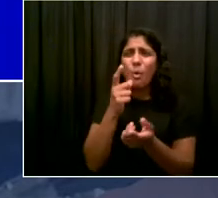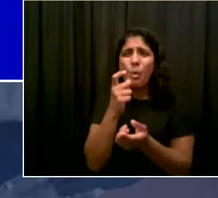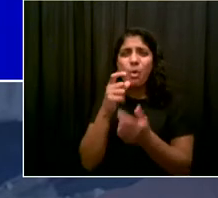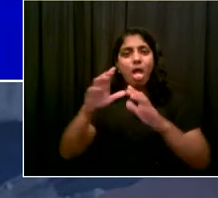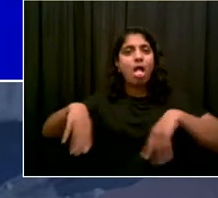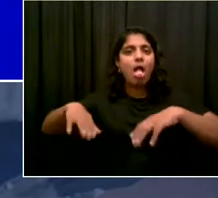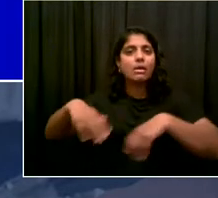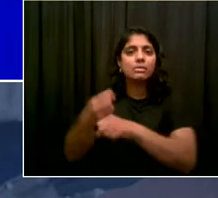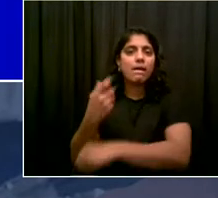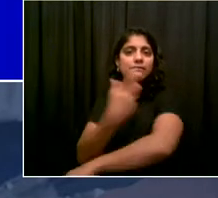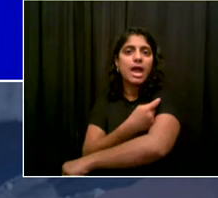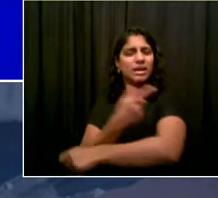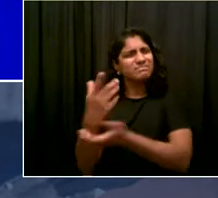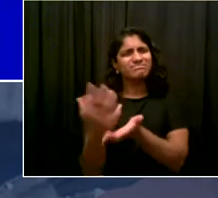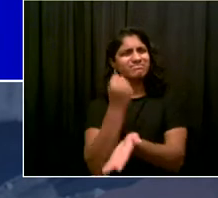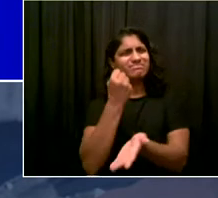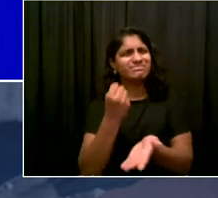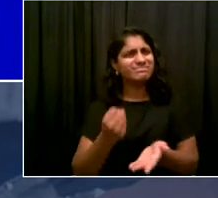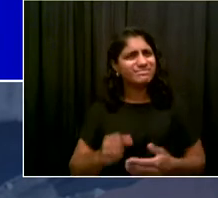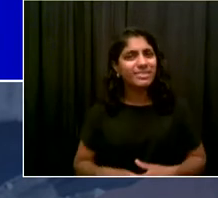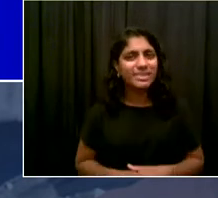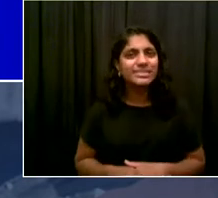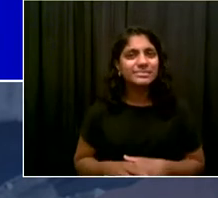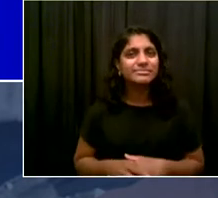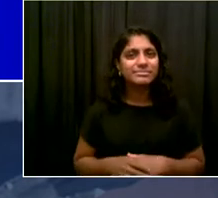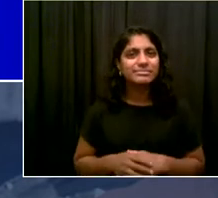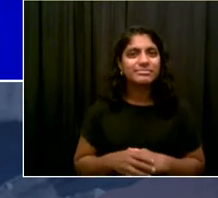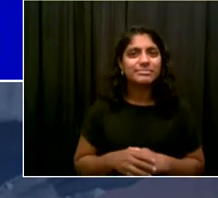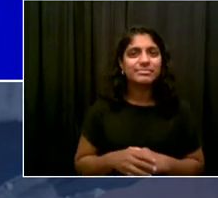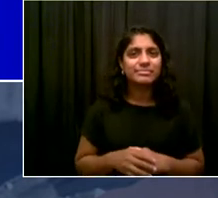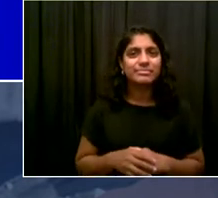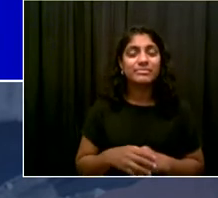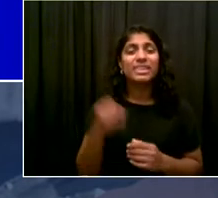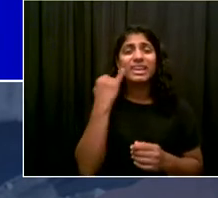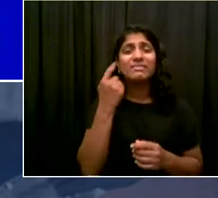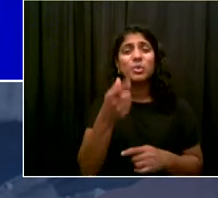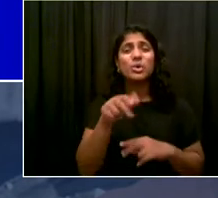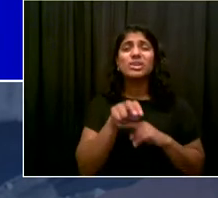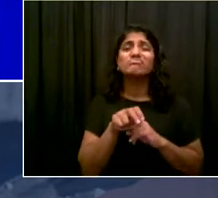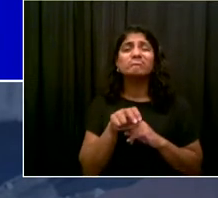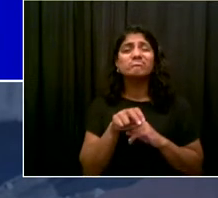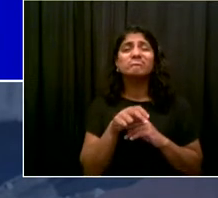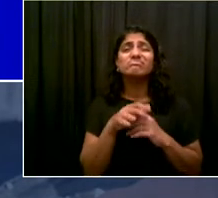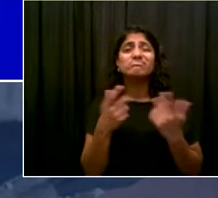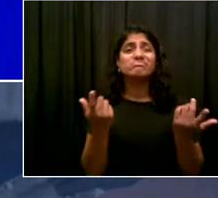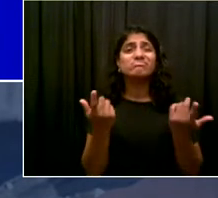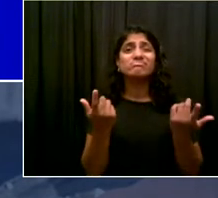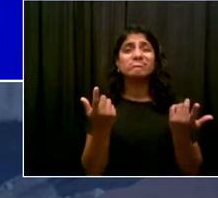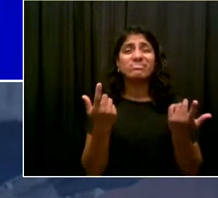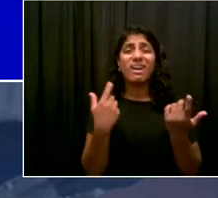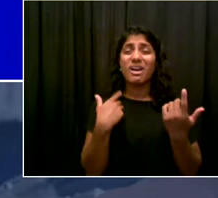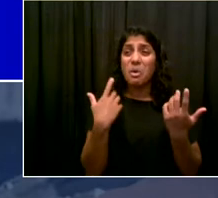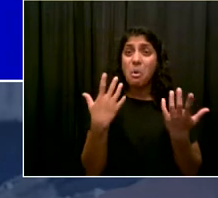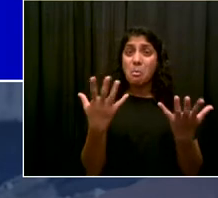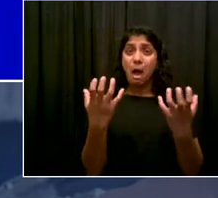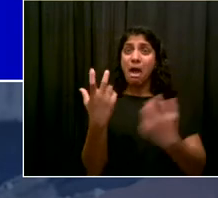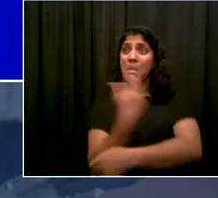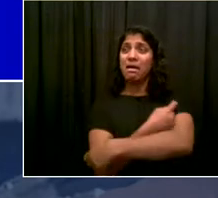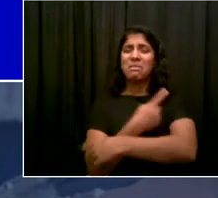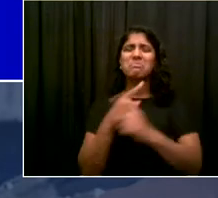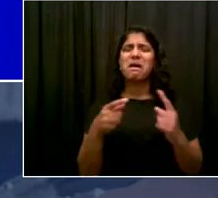who's sitting out there and thinking, wow, I'm ready, but I'd rather the vaccine be done right here in my home, go to